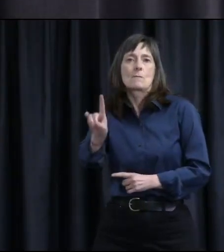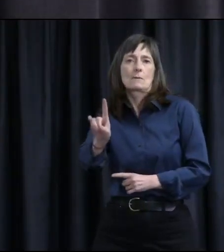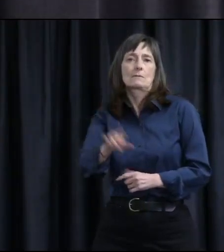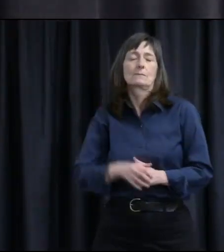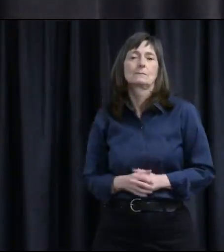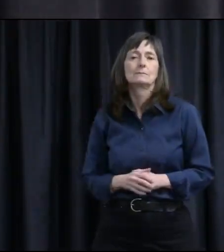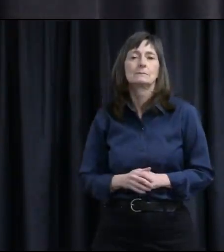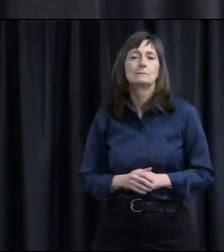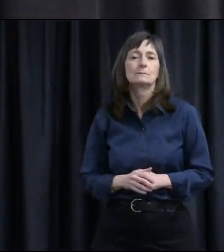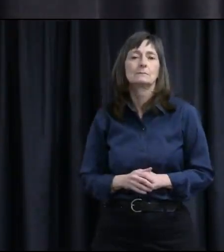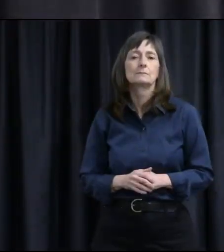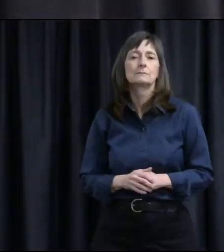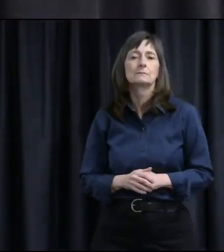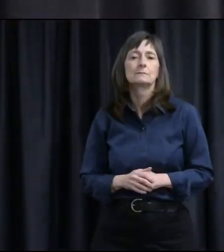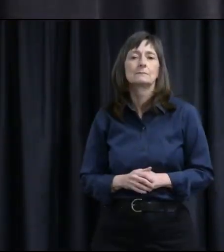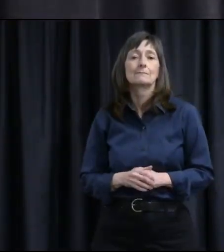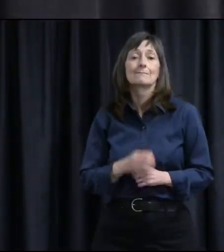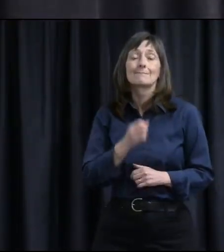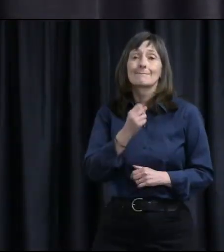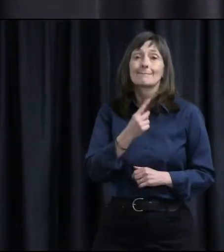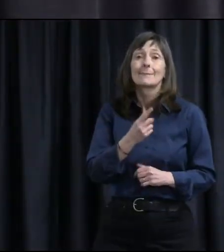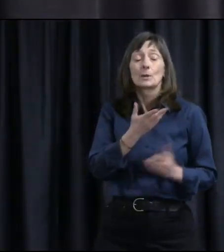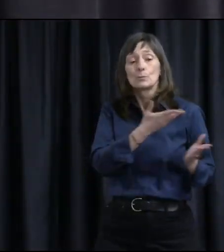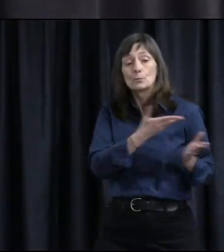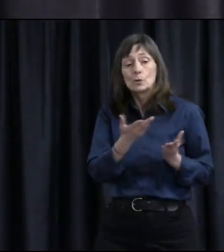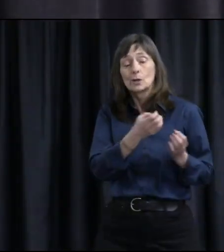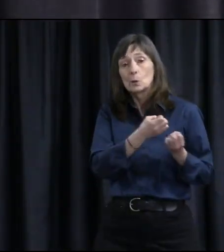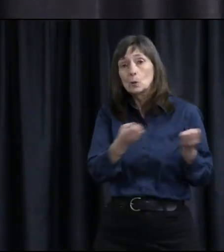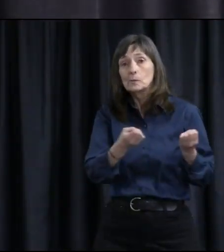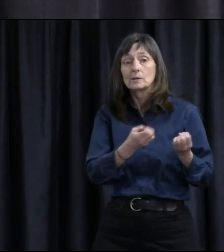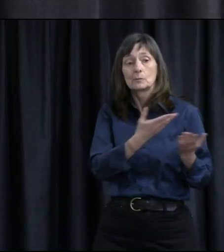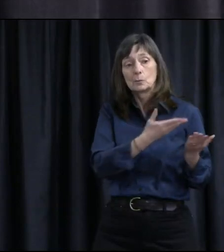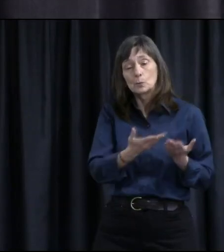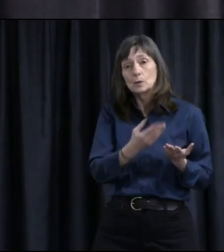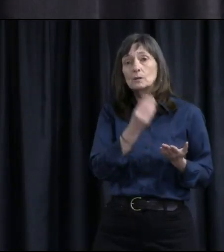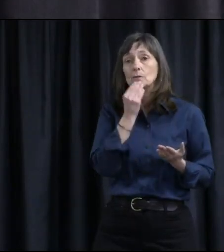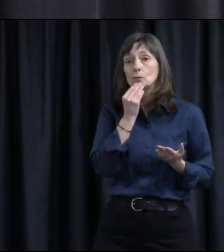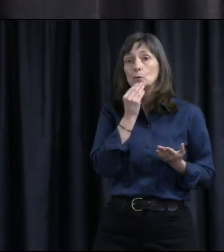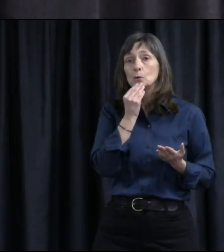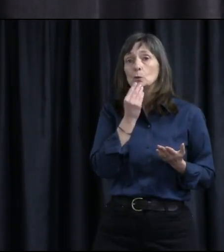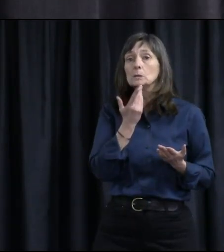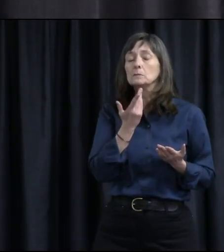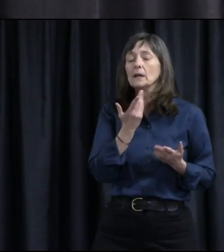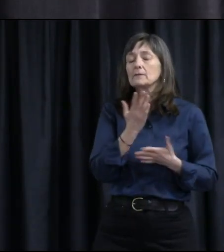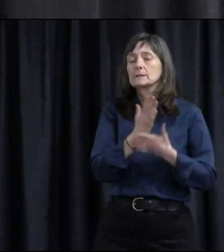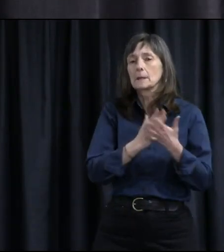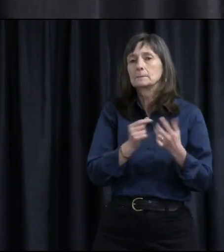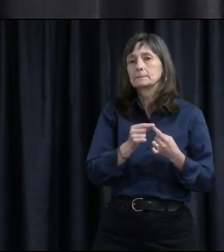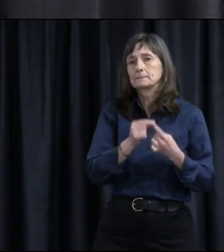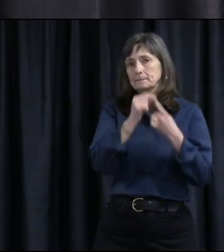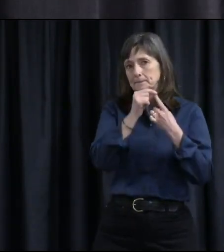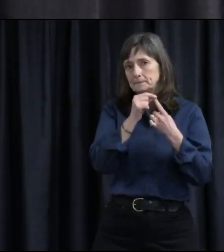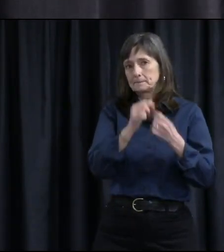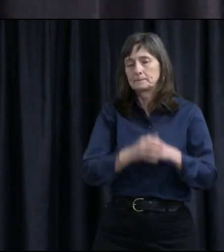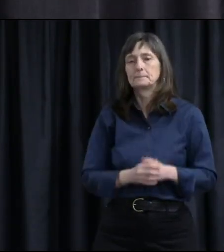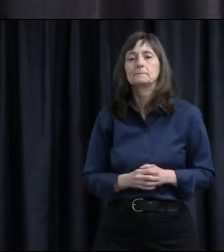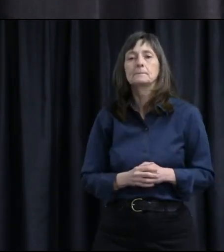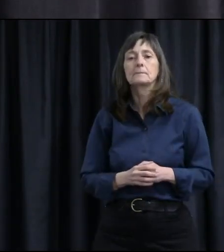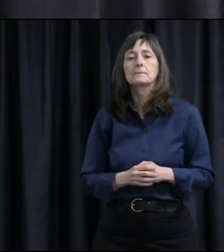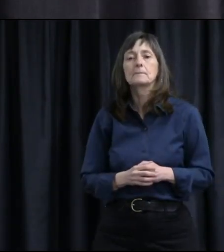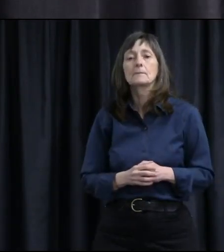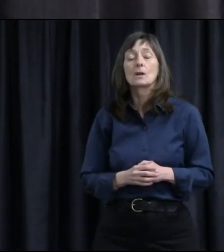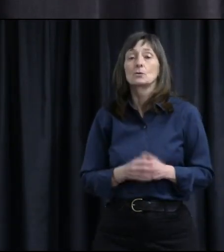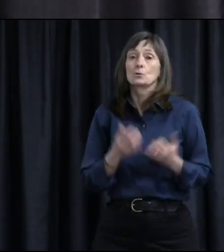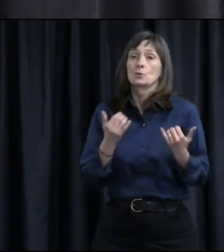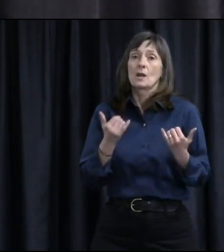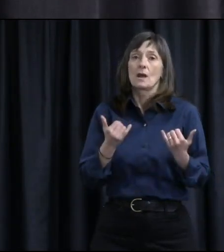However, to supply those services and provide those services to our province, there are exemptions. And today we have the exemption